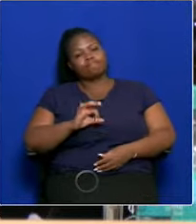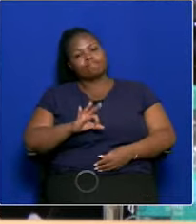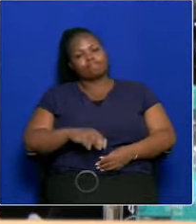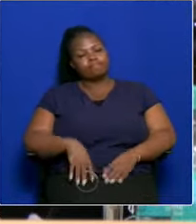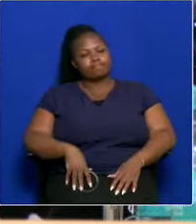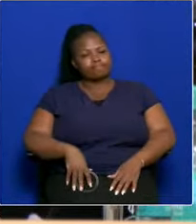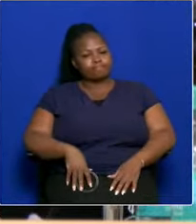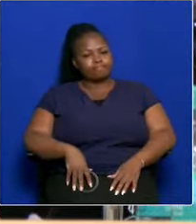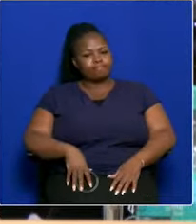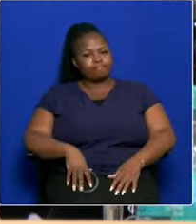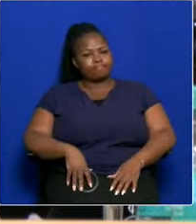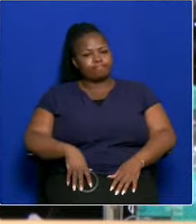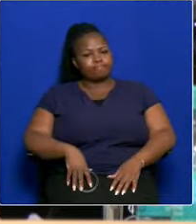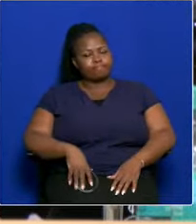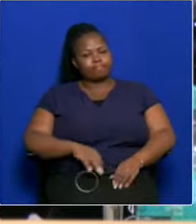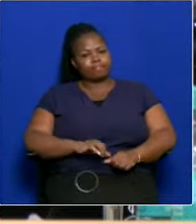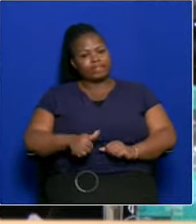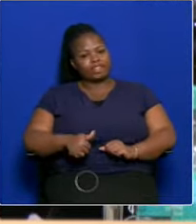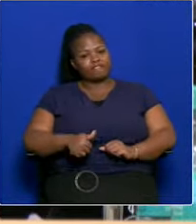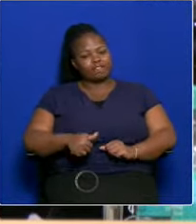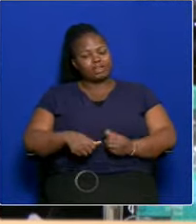just after the index.